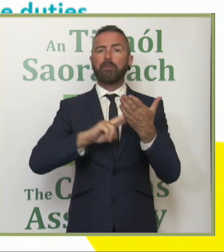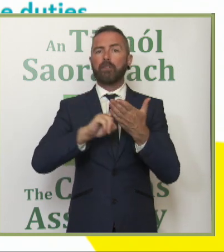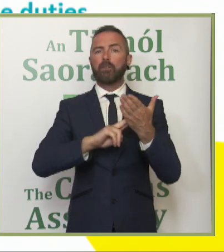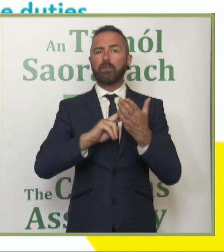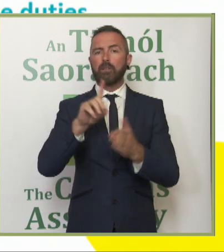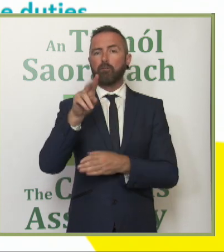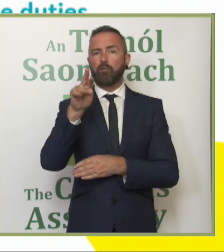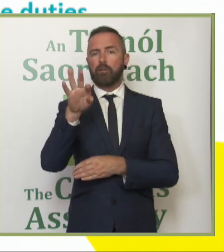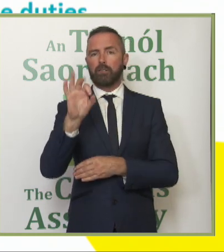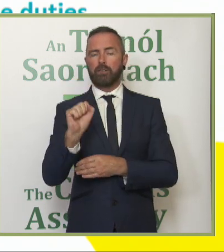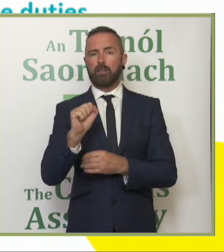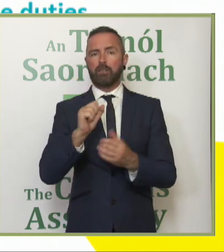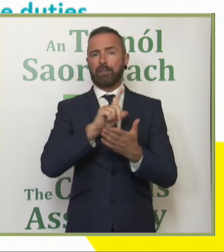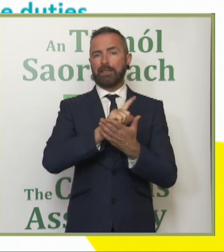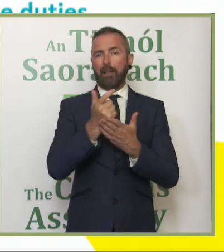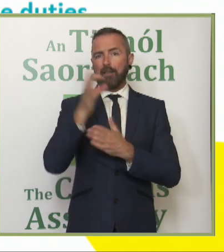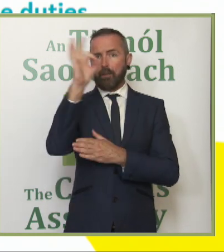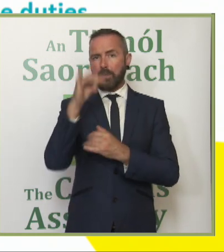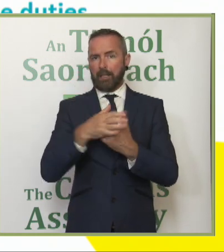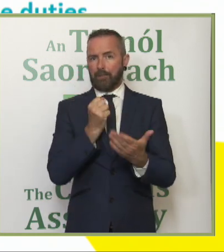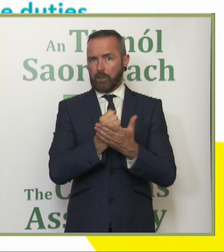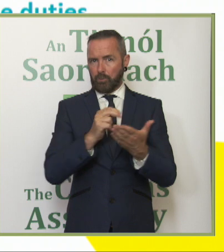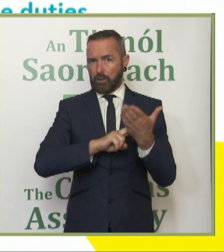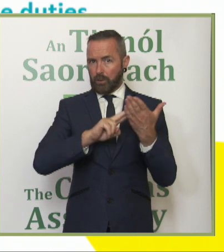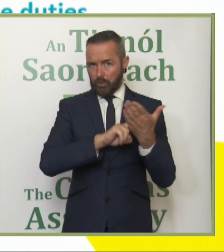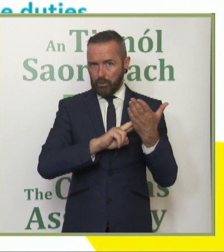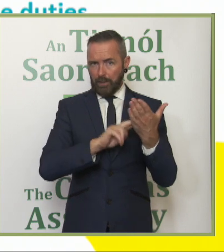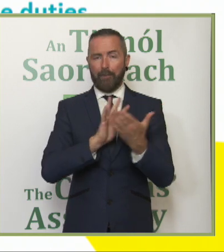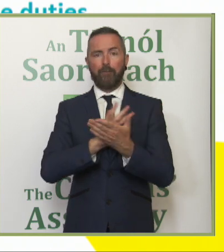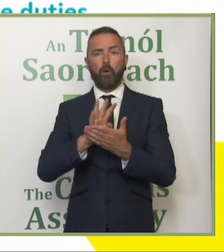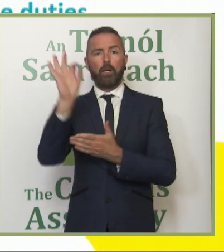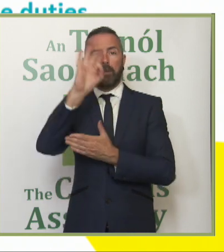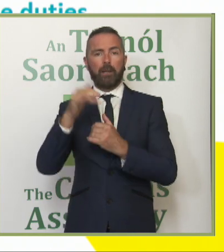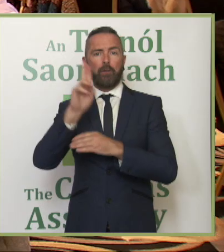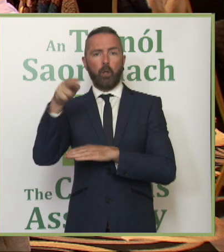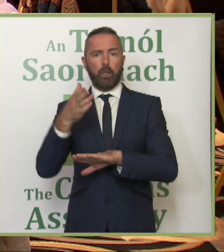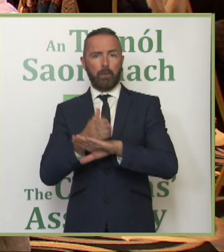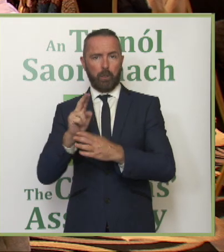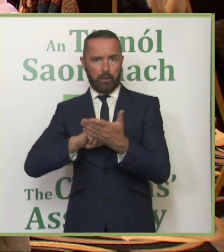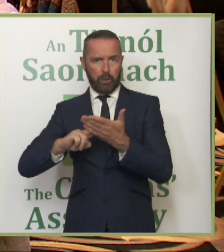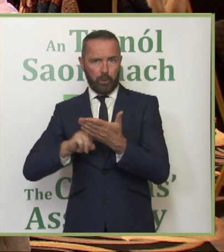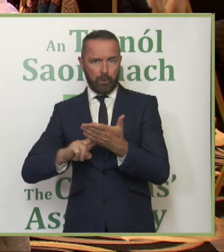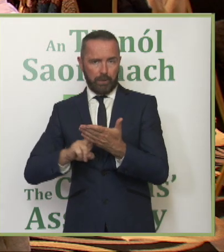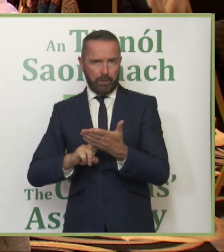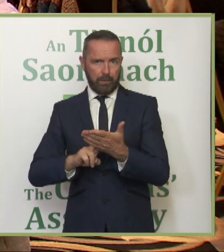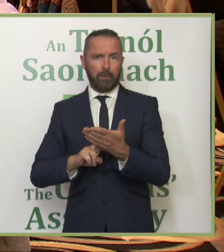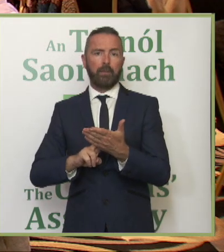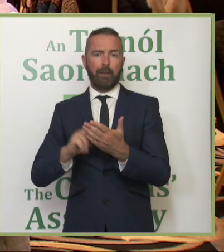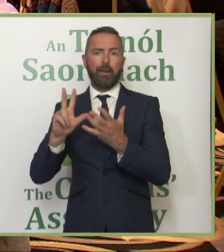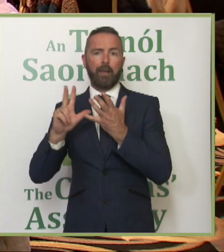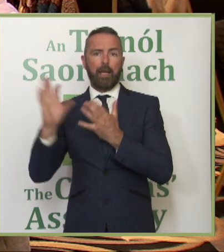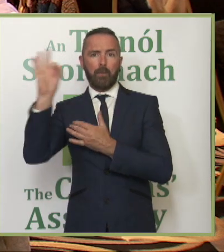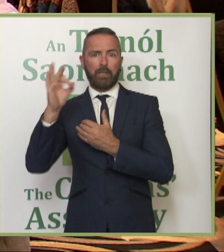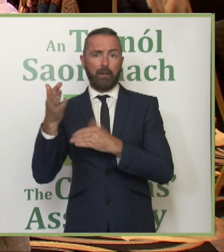So 17% of our student population use drugs, 14% of our unemployed use drugs, 8%